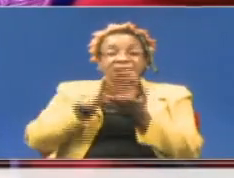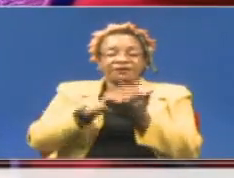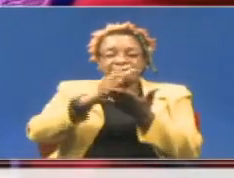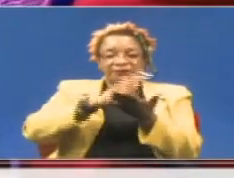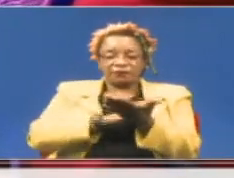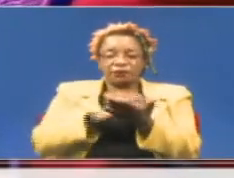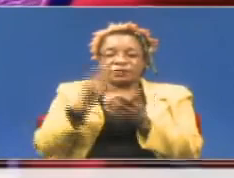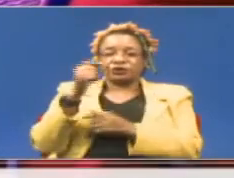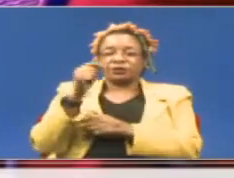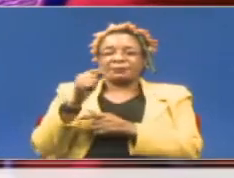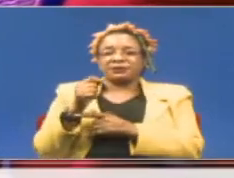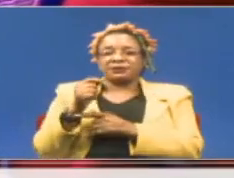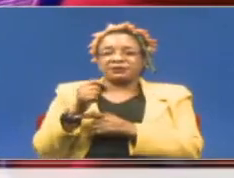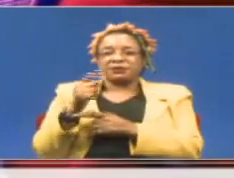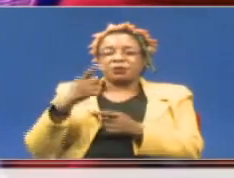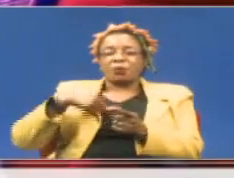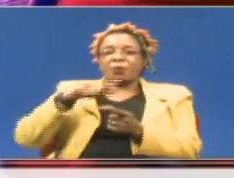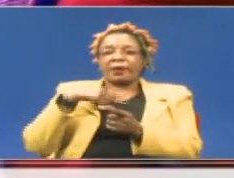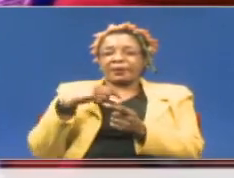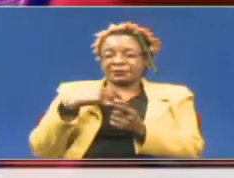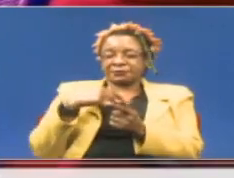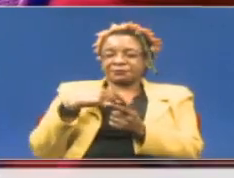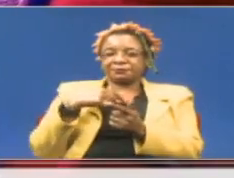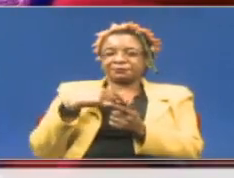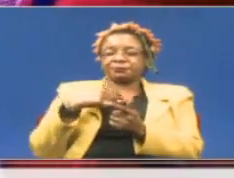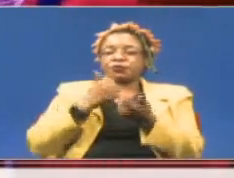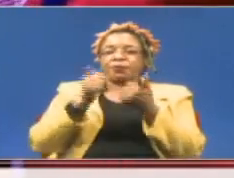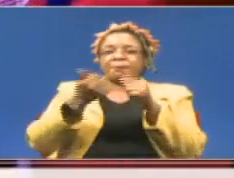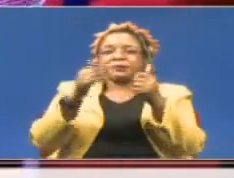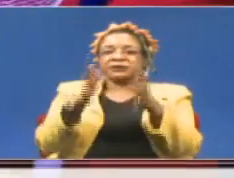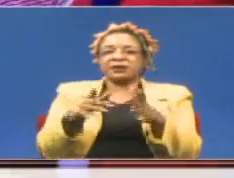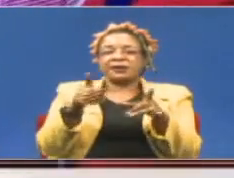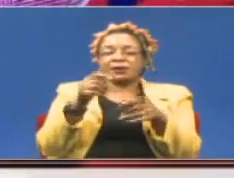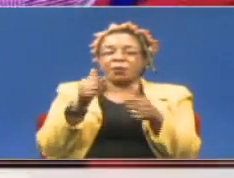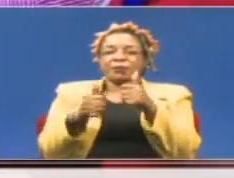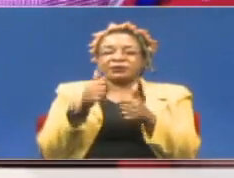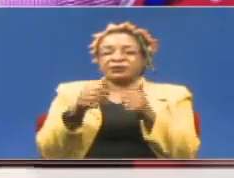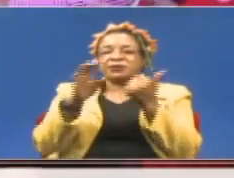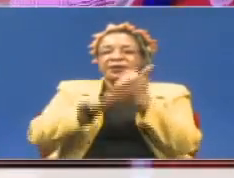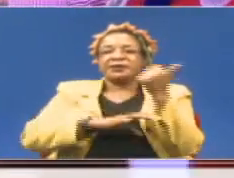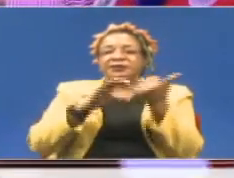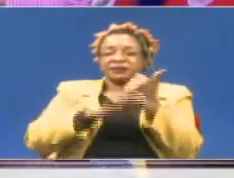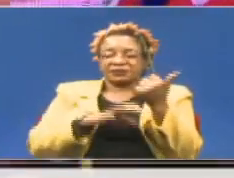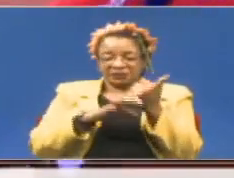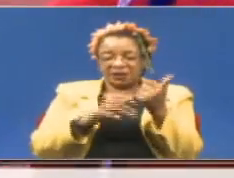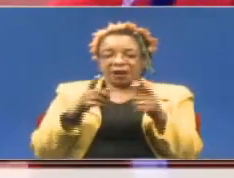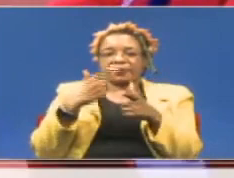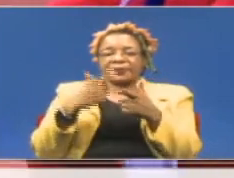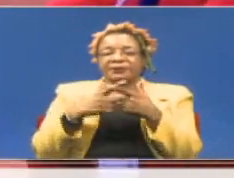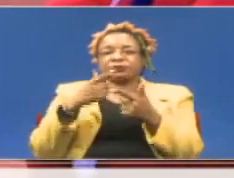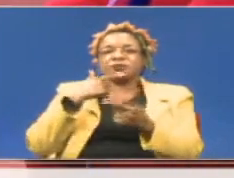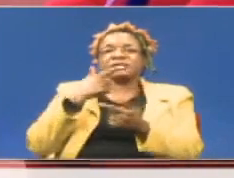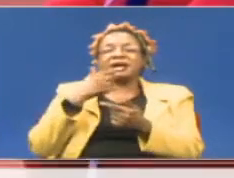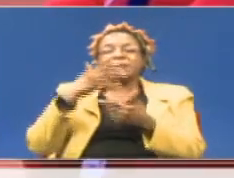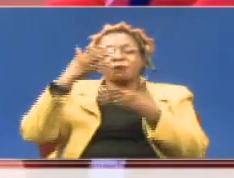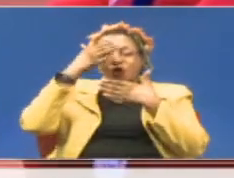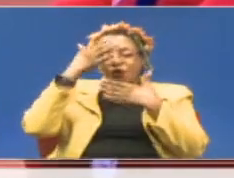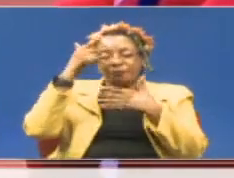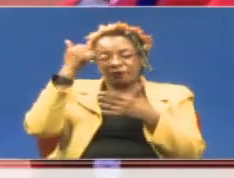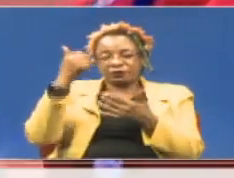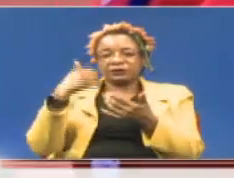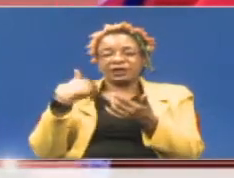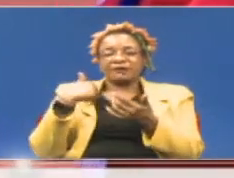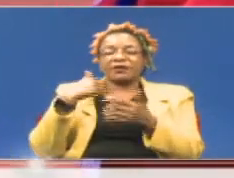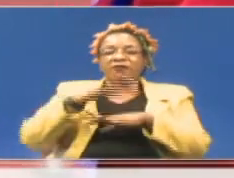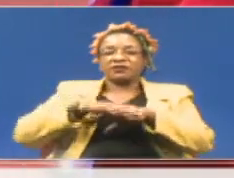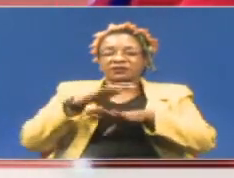before the tournament we were asked which is the competitor, like which country is our competitor, and we said Morocco because they have a really